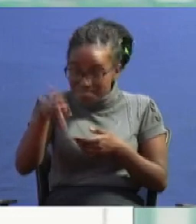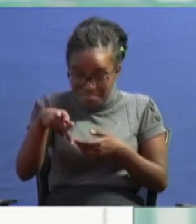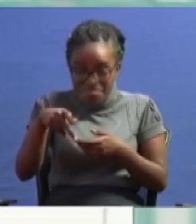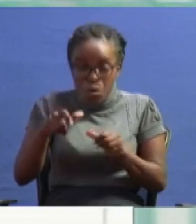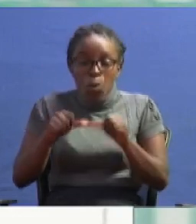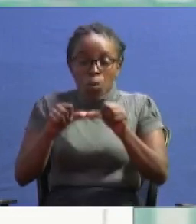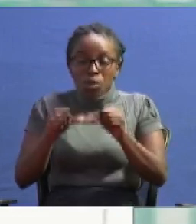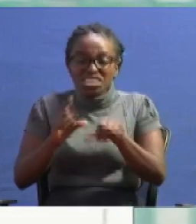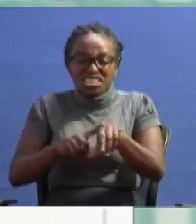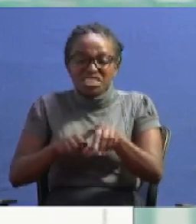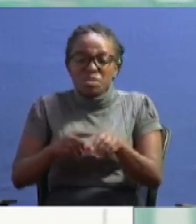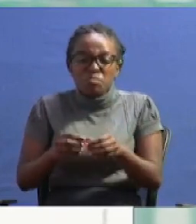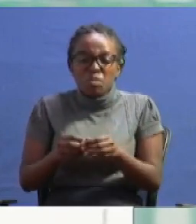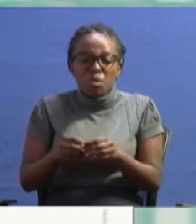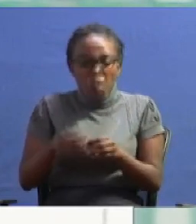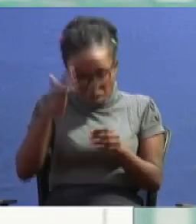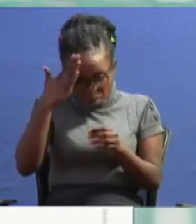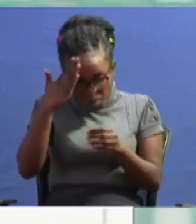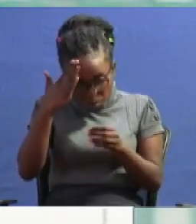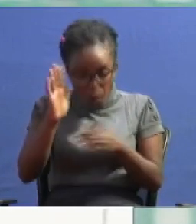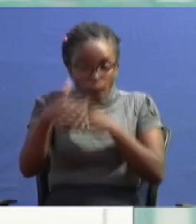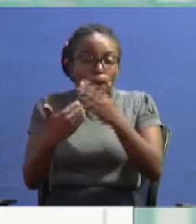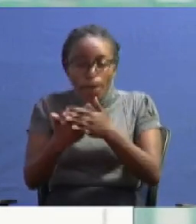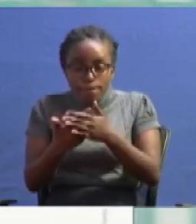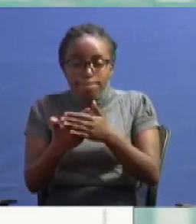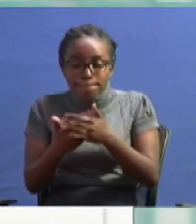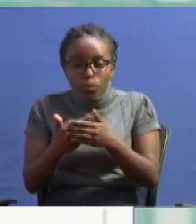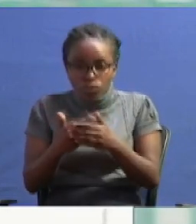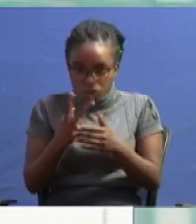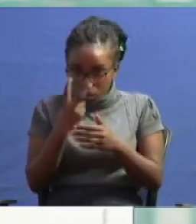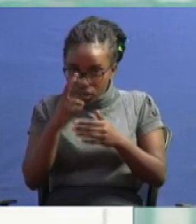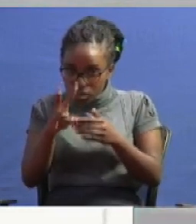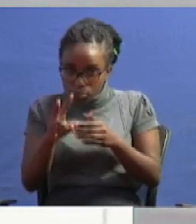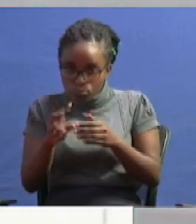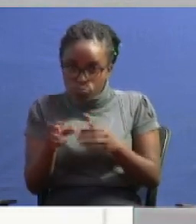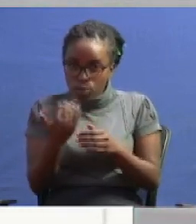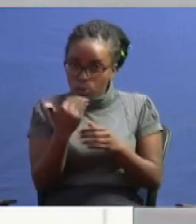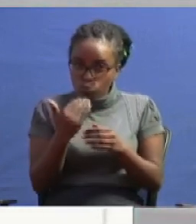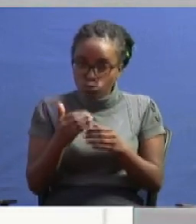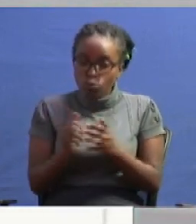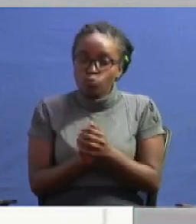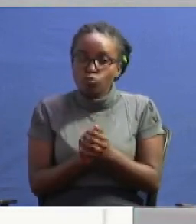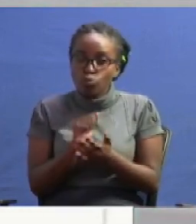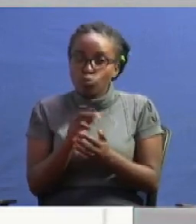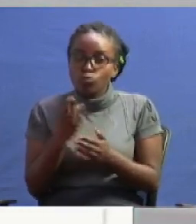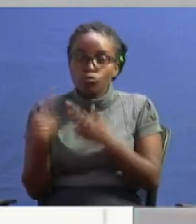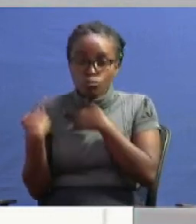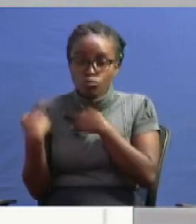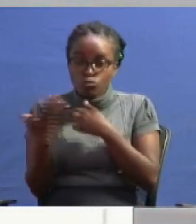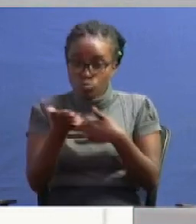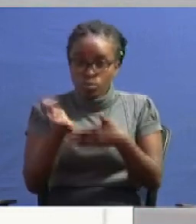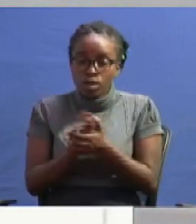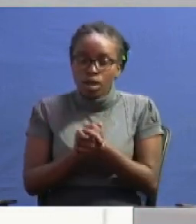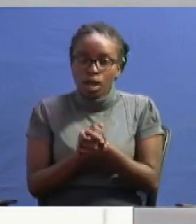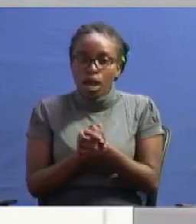in any sort of outcome or any sort of arrangement. We cannot overlook the Gachagua factor. All right. Yes. Well, now, eventually, he'll have